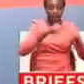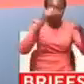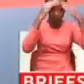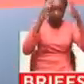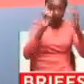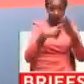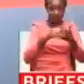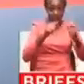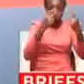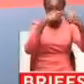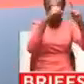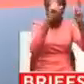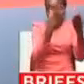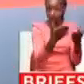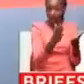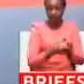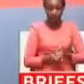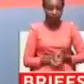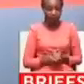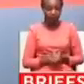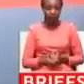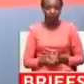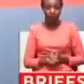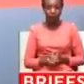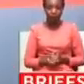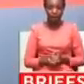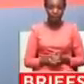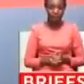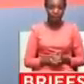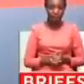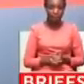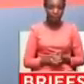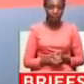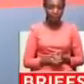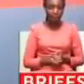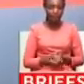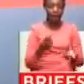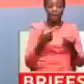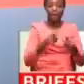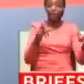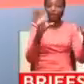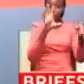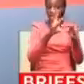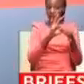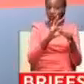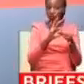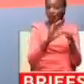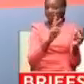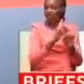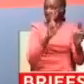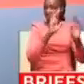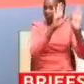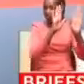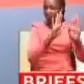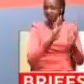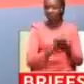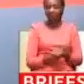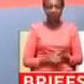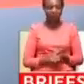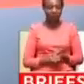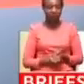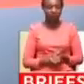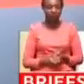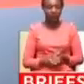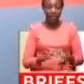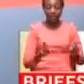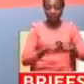believe anybody can really, you know, get in and really do. But the connections and networking and staying in it, you